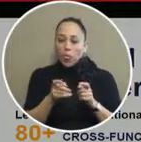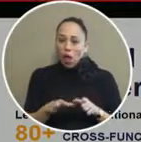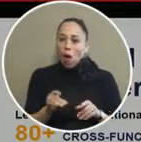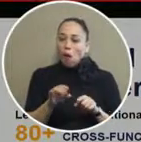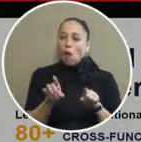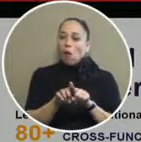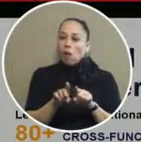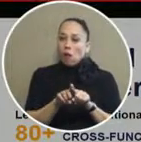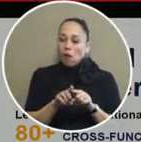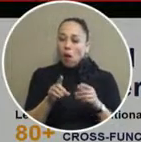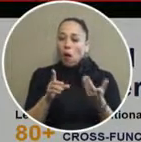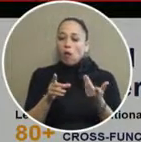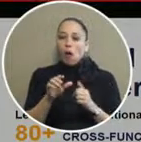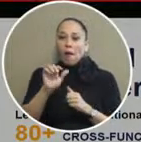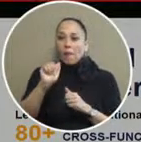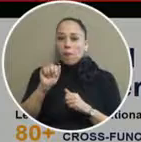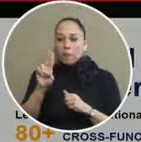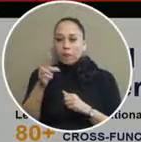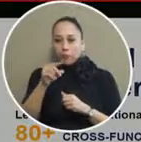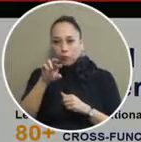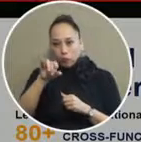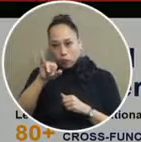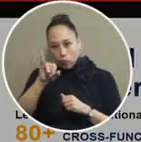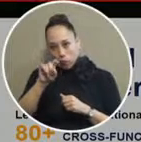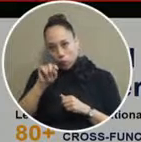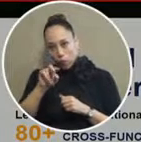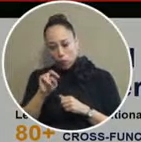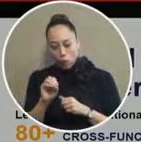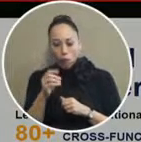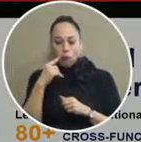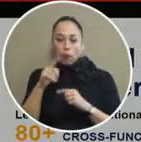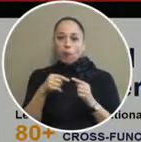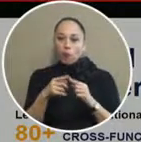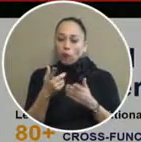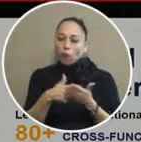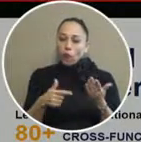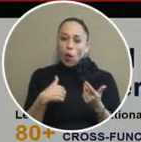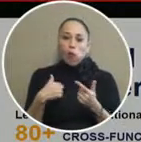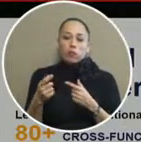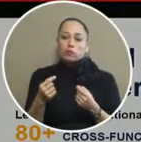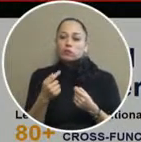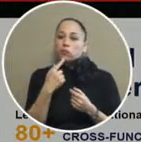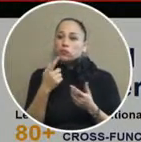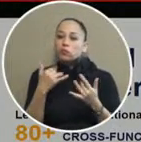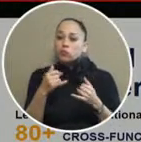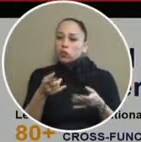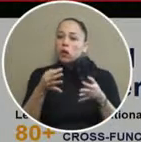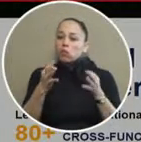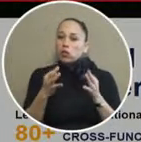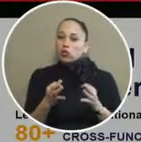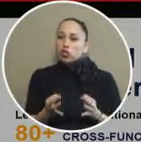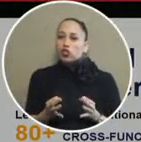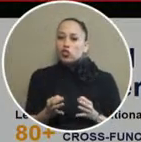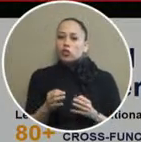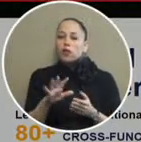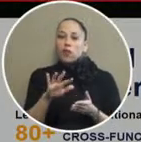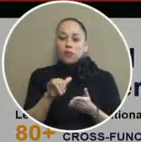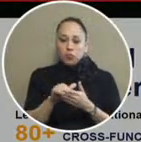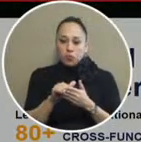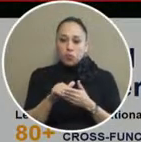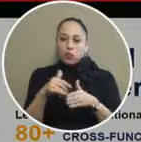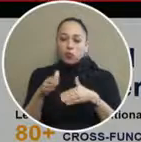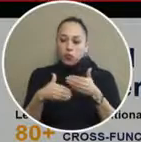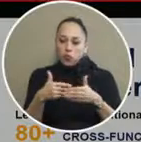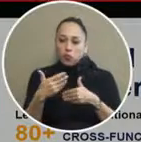Chief D'Agostino, that is providing oversight of all the different 10 teams that you've heard from today to ensure that there's that continuity in